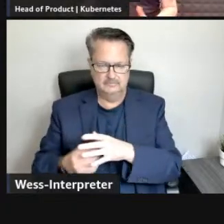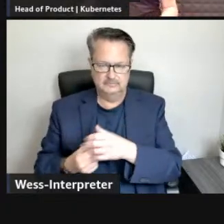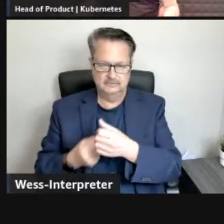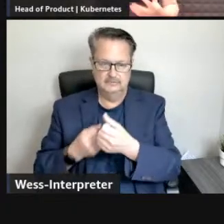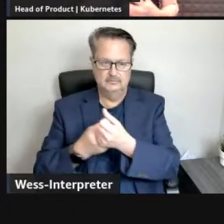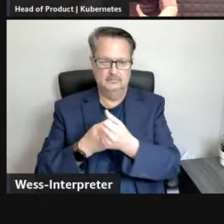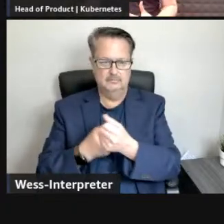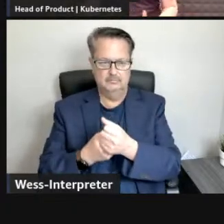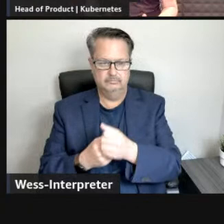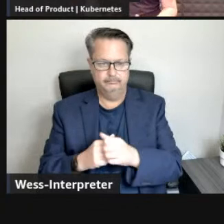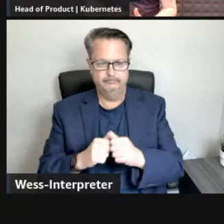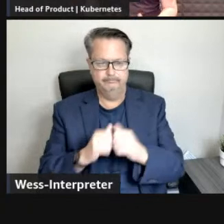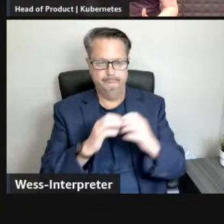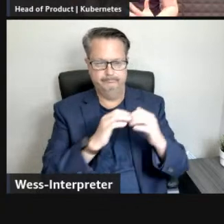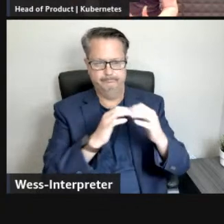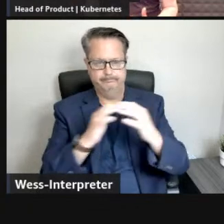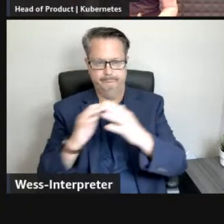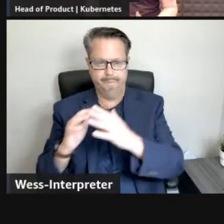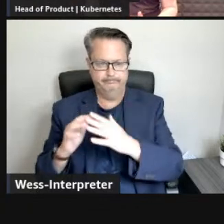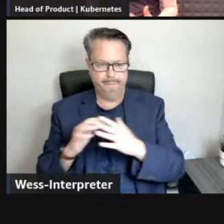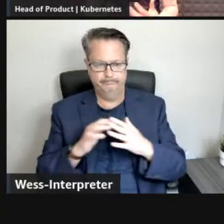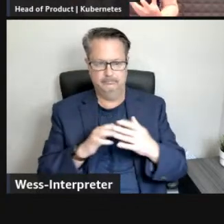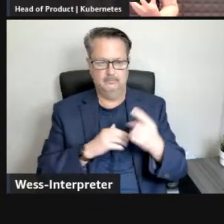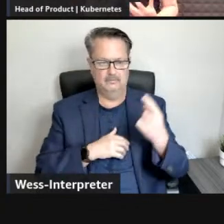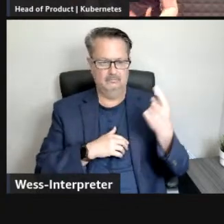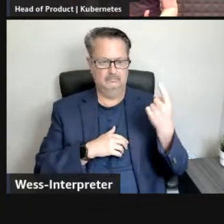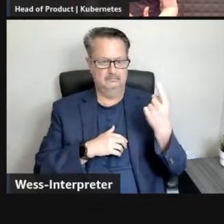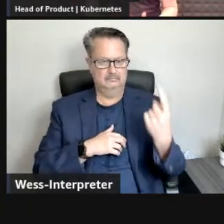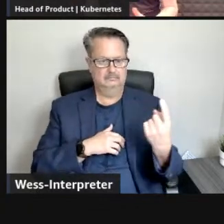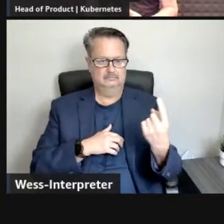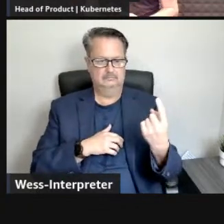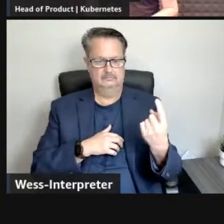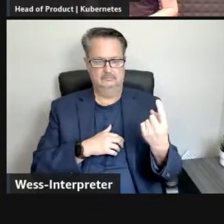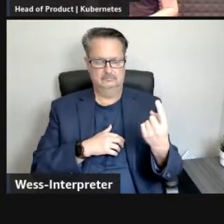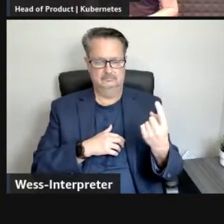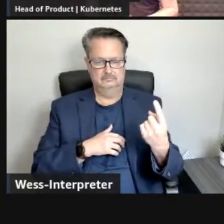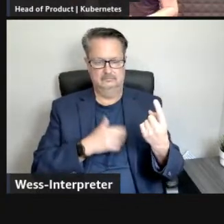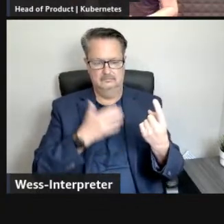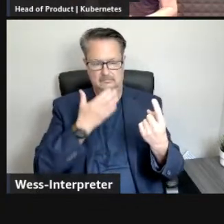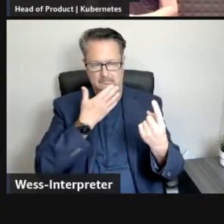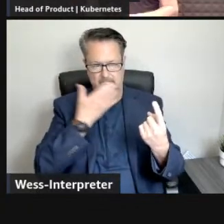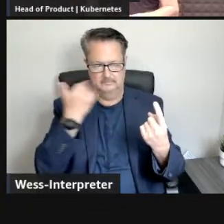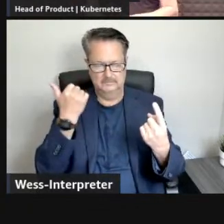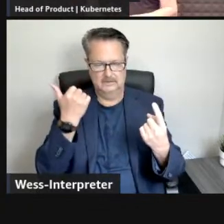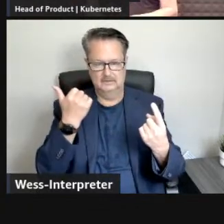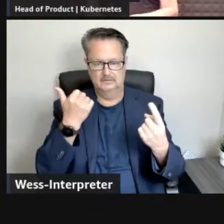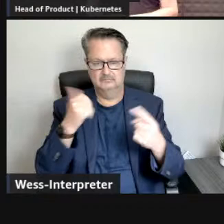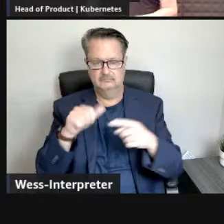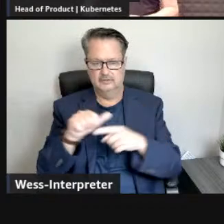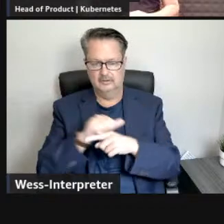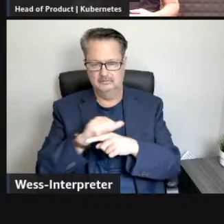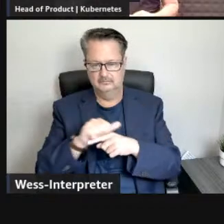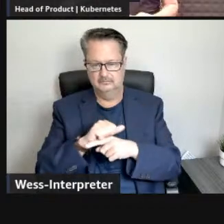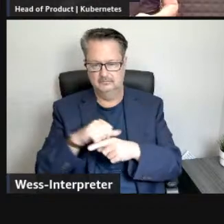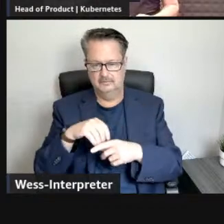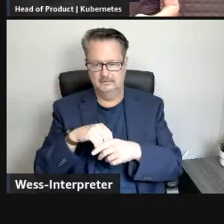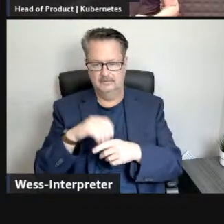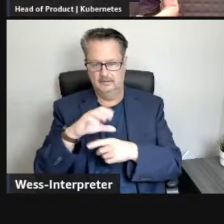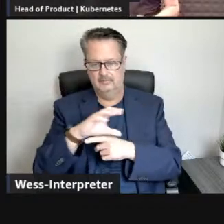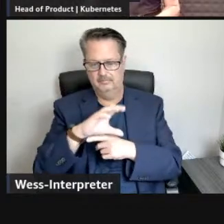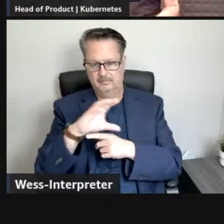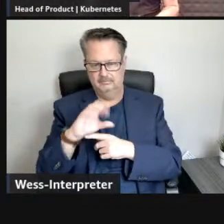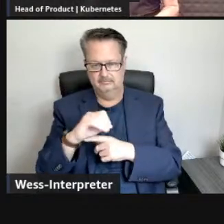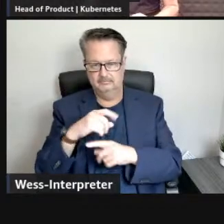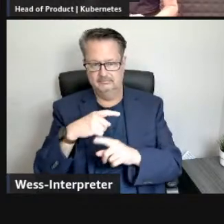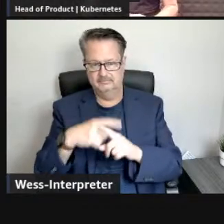use cases, all from a single kind of best practice in the company. And then also planning for the future